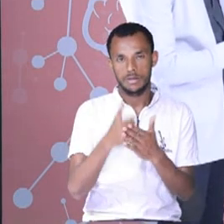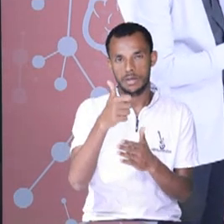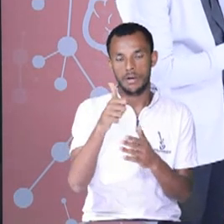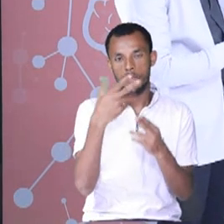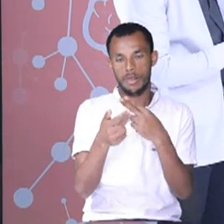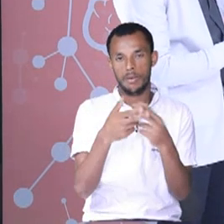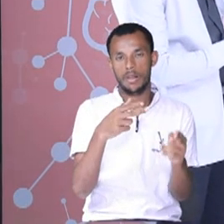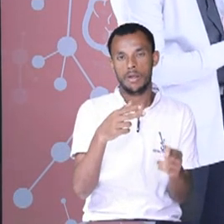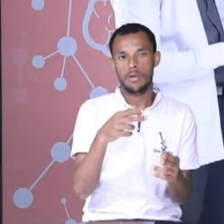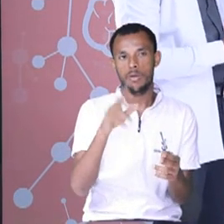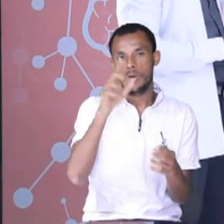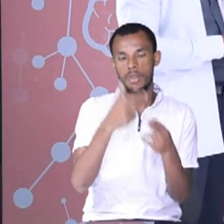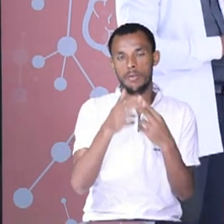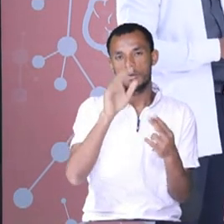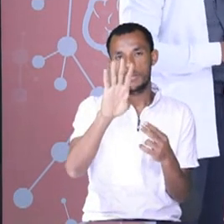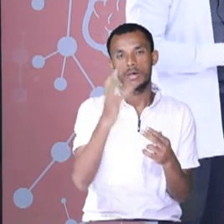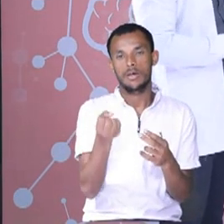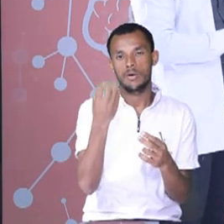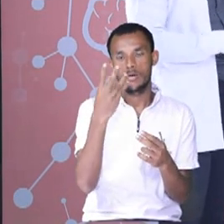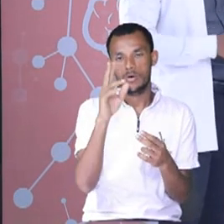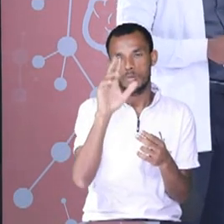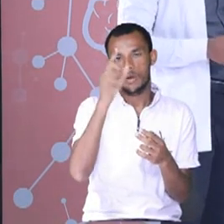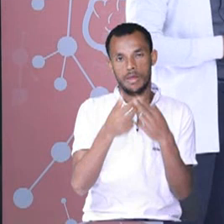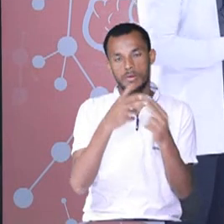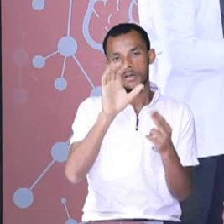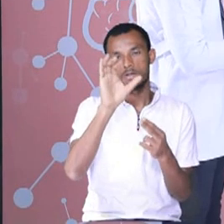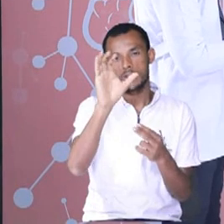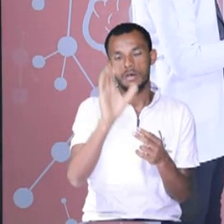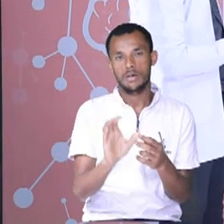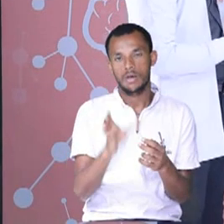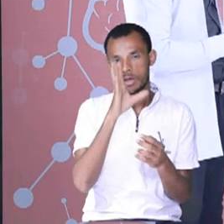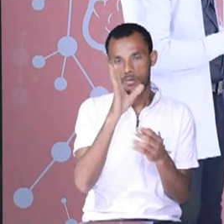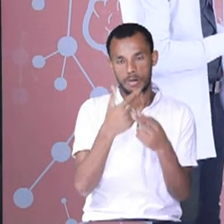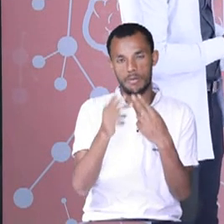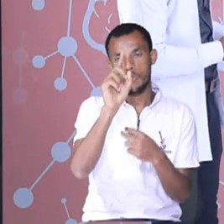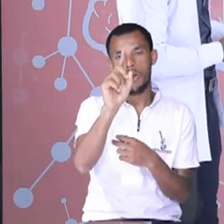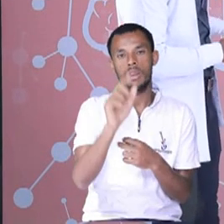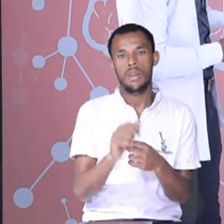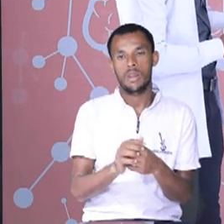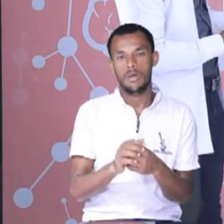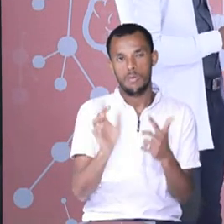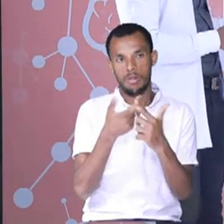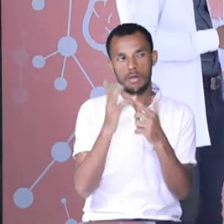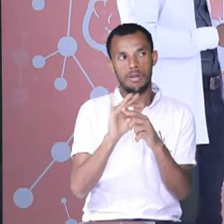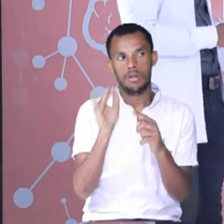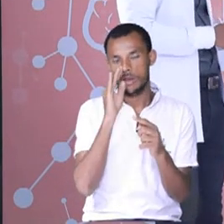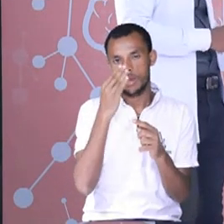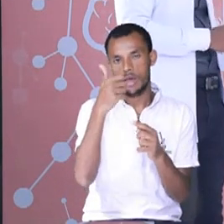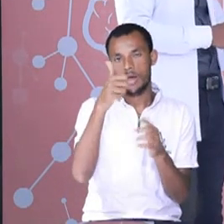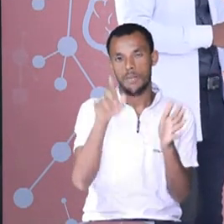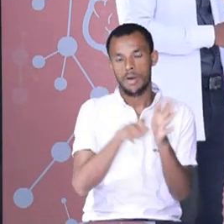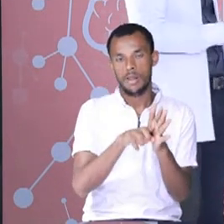is multiplied by 1 times b, 1 times c, c. And also the second one, a